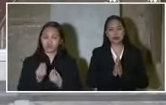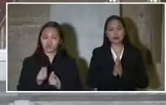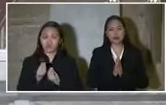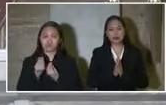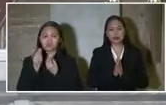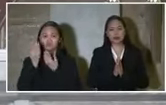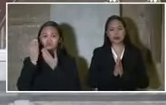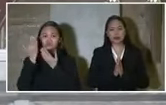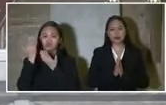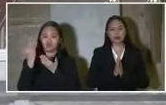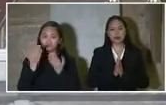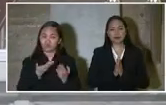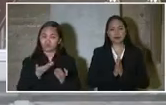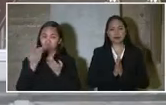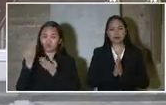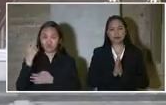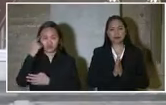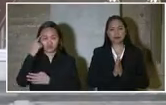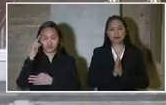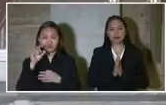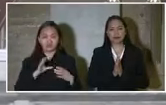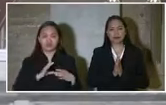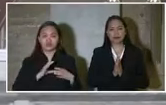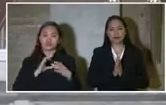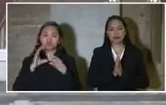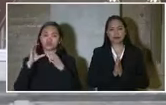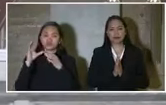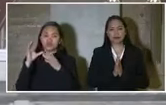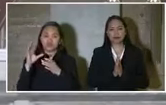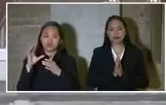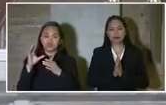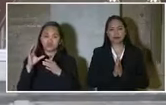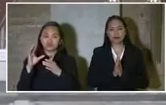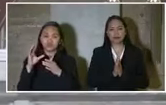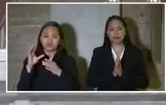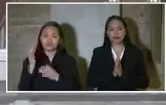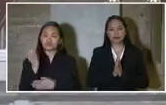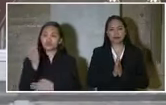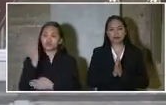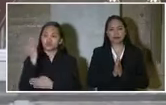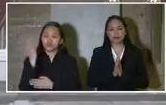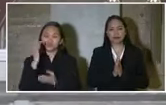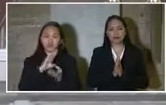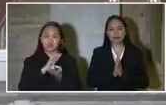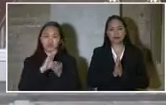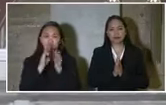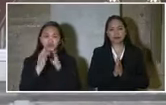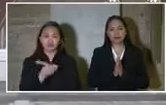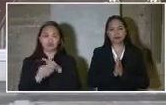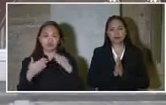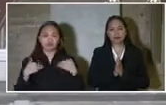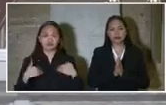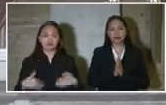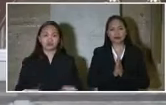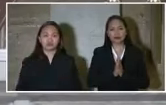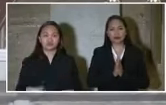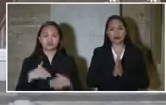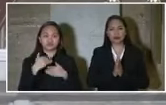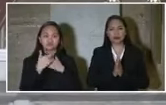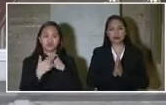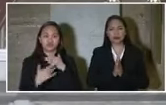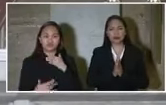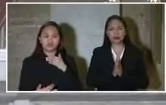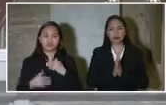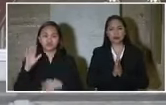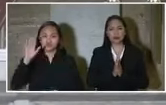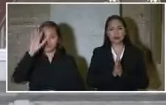have brought to you for consecration, that they may become the body and blood of